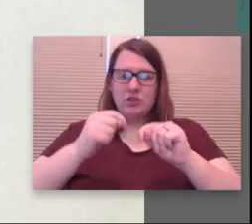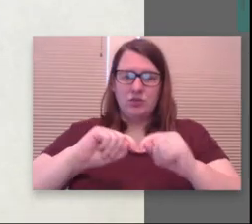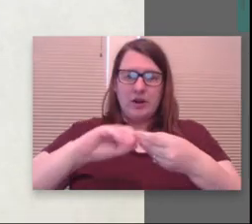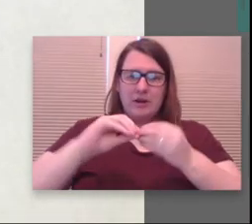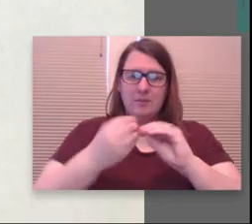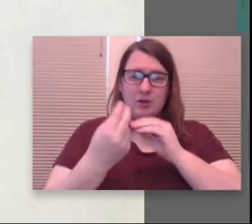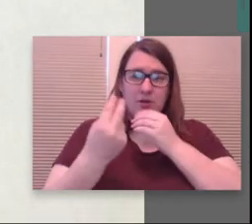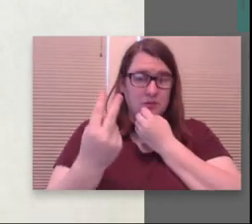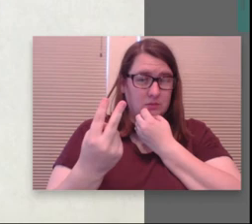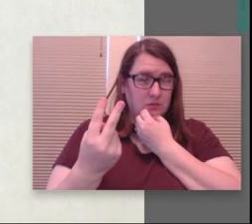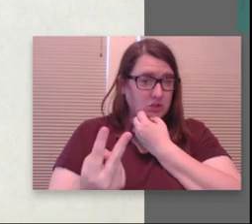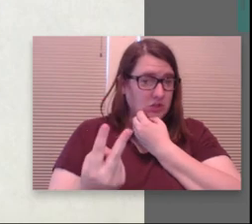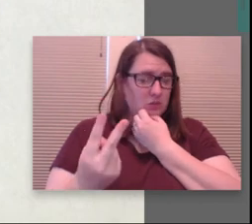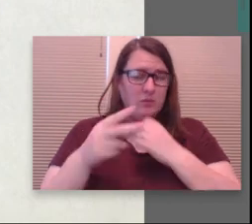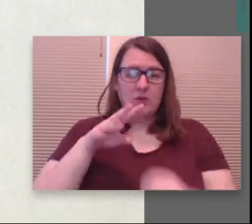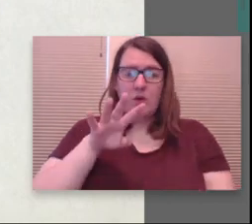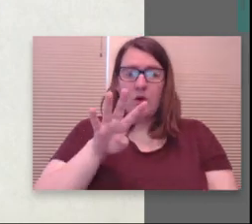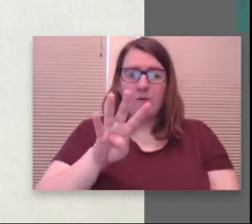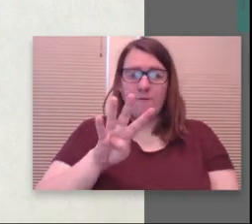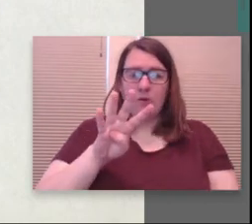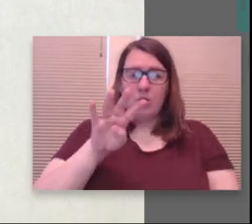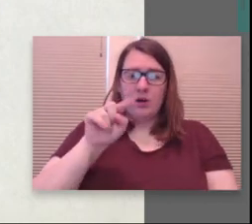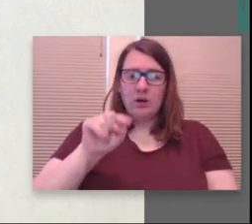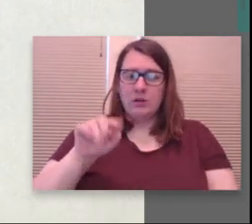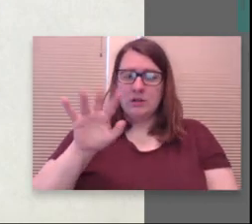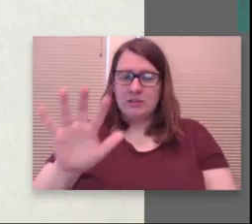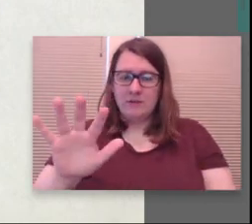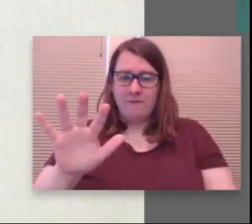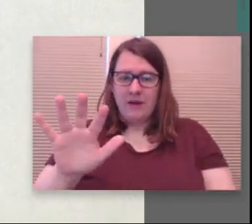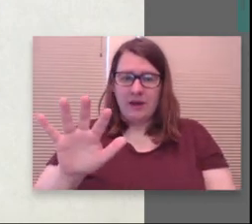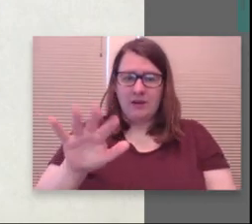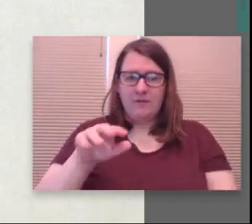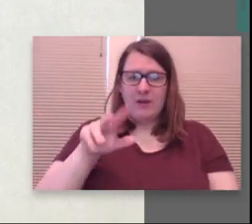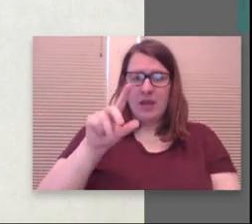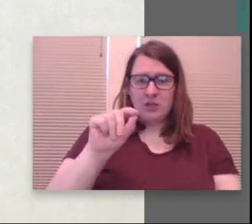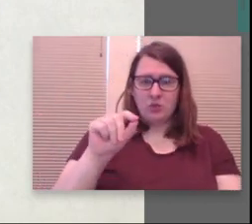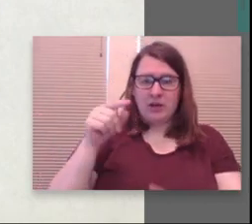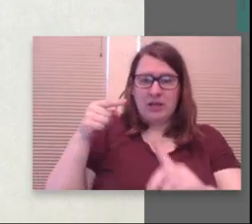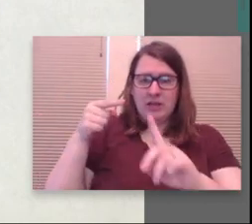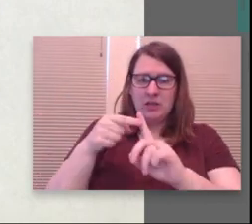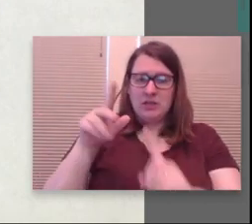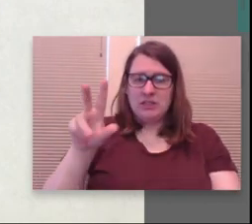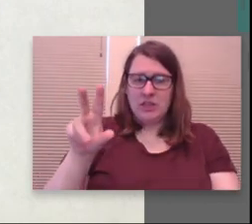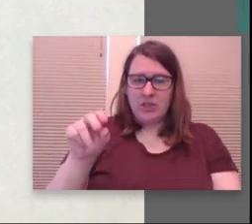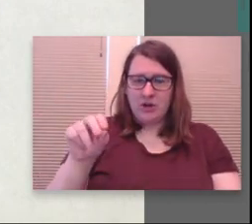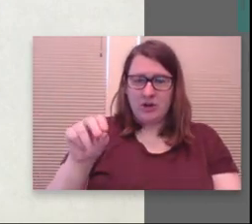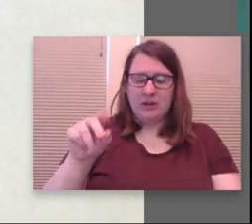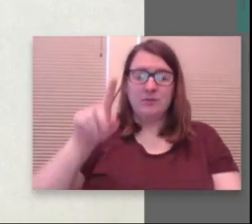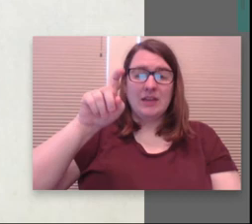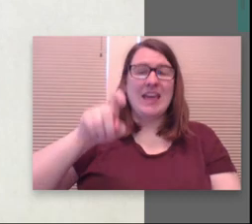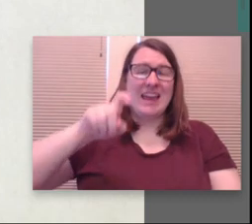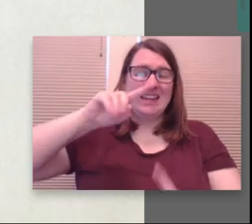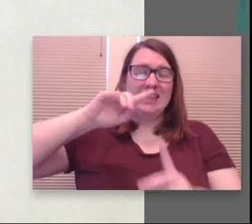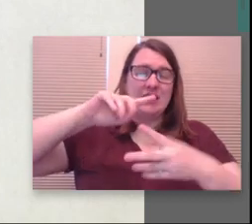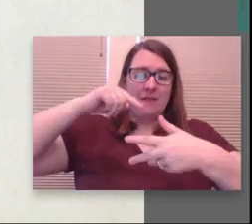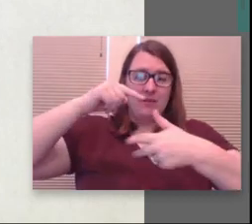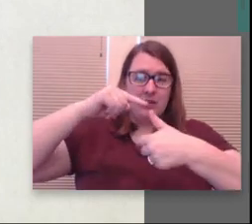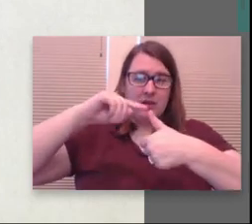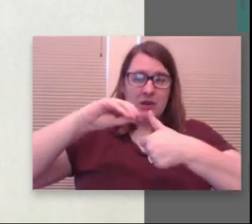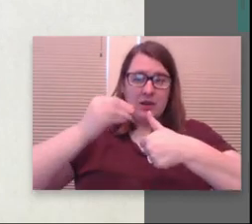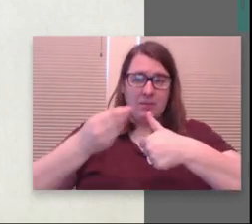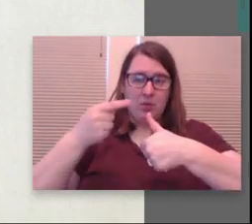Okay, let's try number 2. 4 to 5 and 20 to 30. Okay, I need